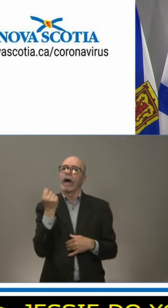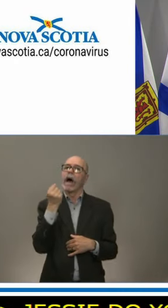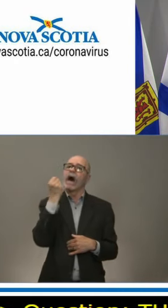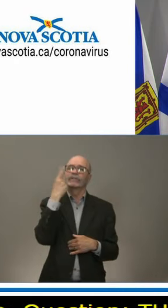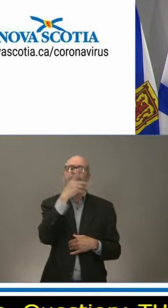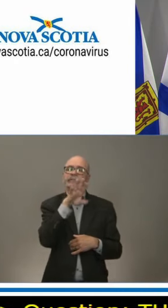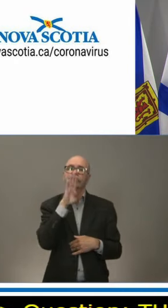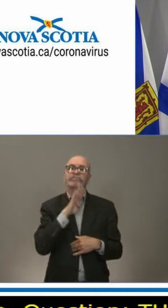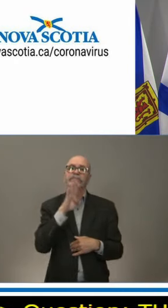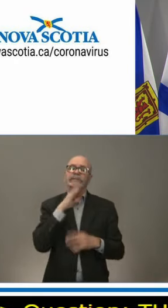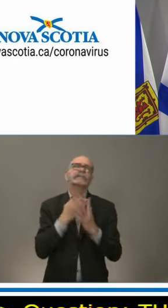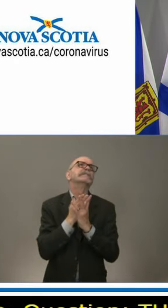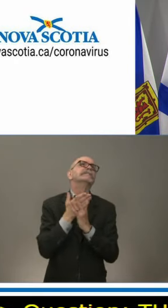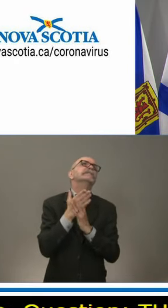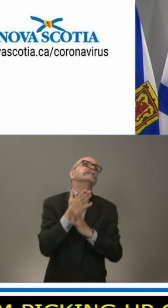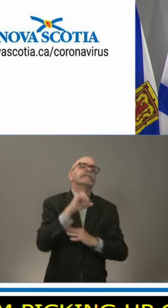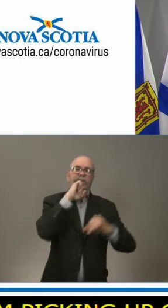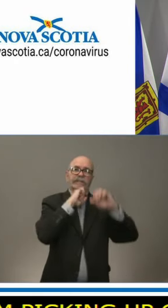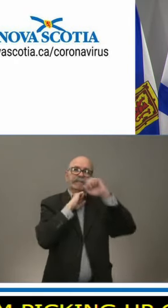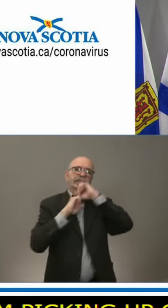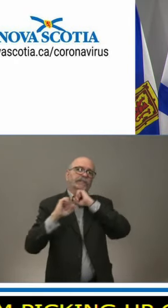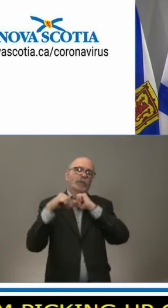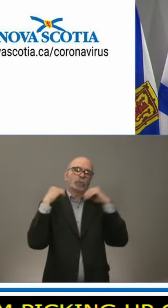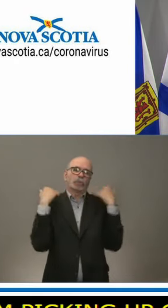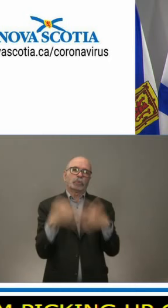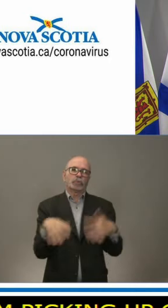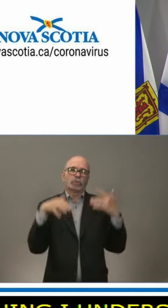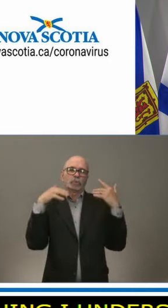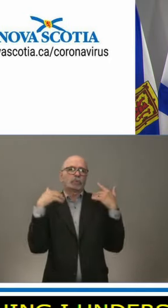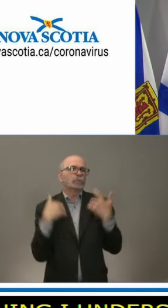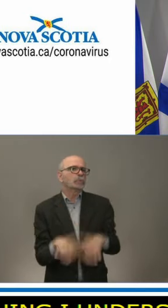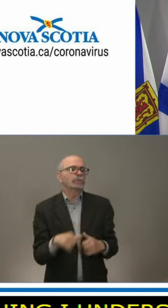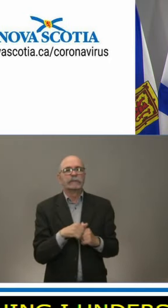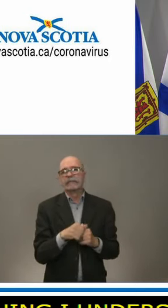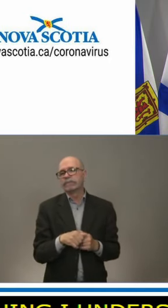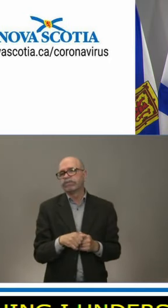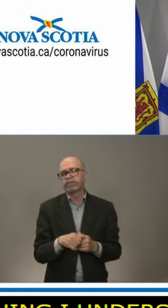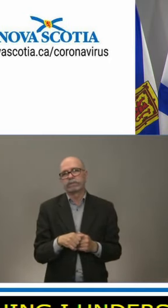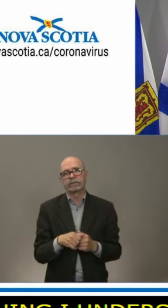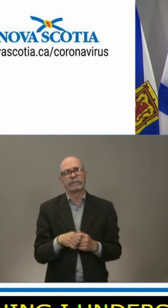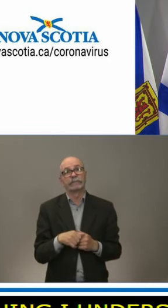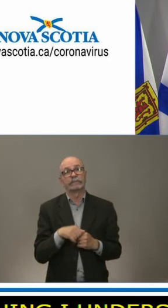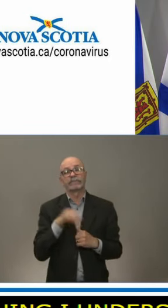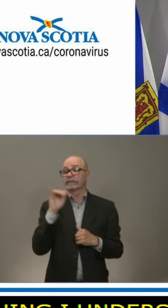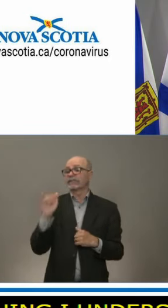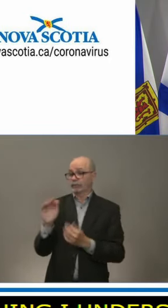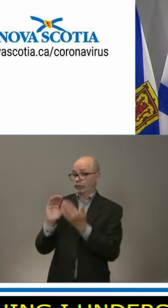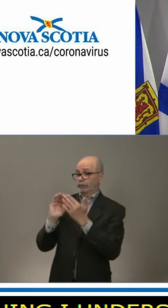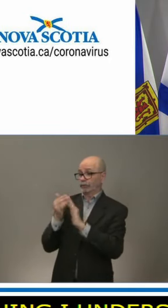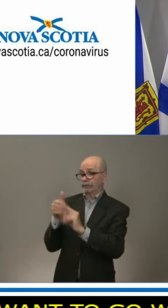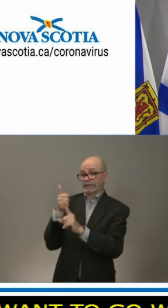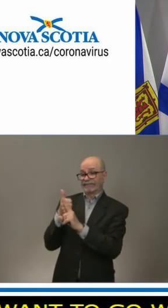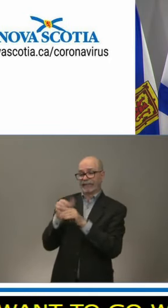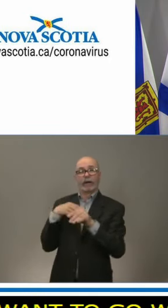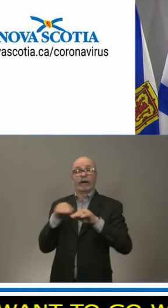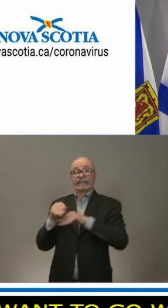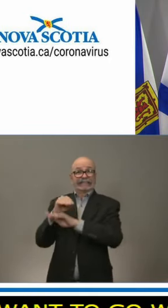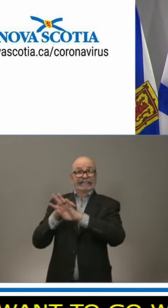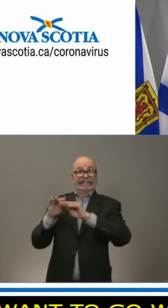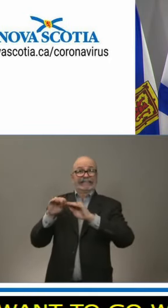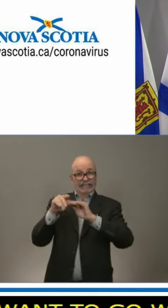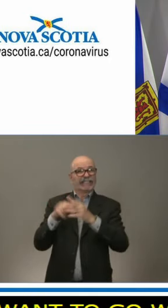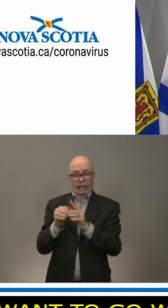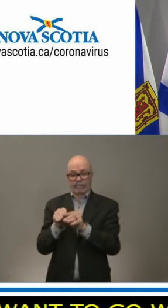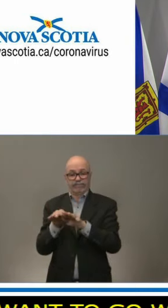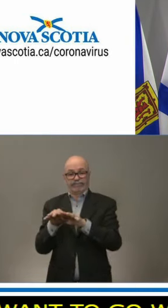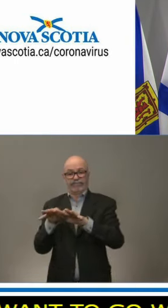with the community spread. Can you just tell me what's your evidence of community spread and how rampant is it? I know we